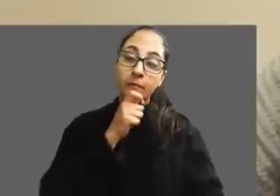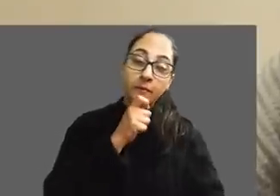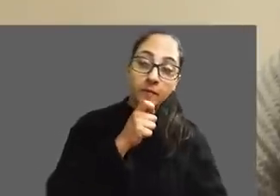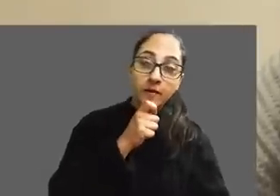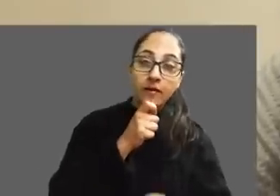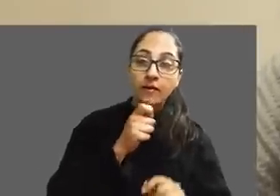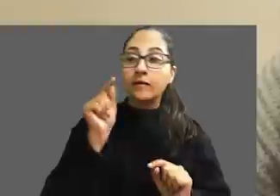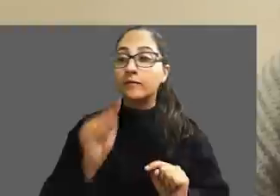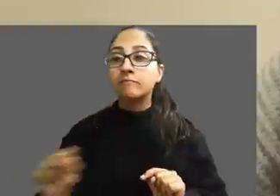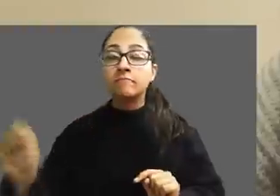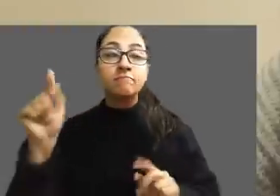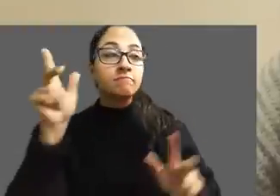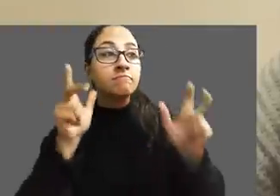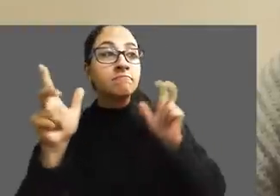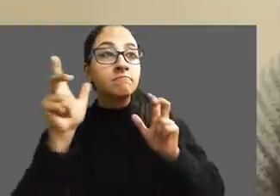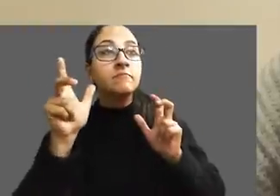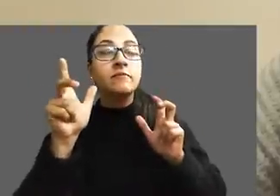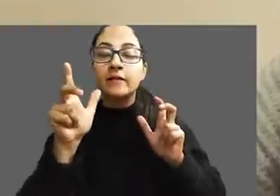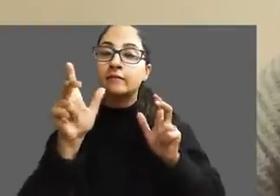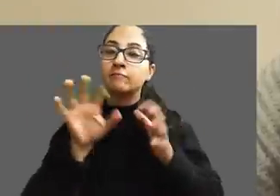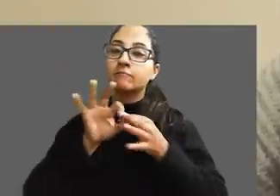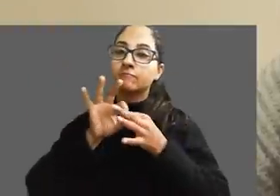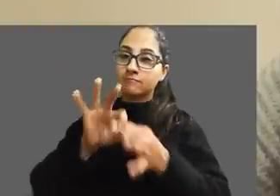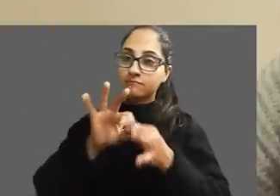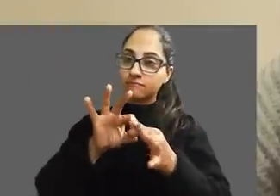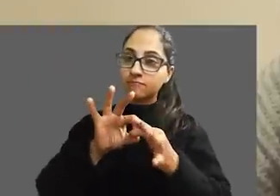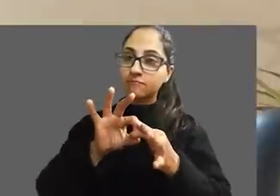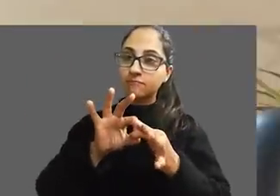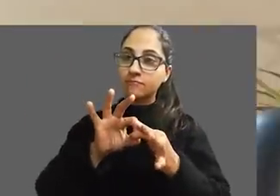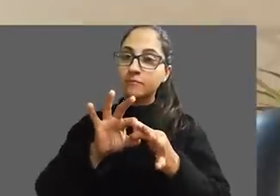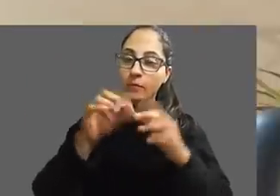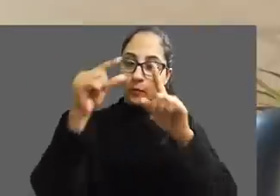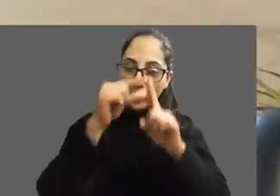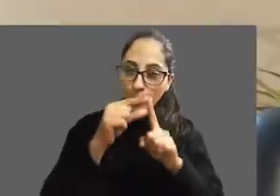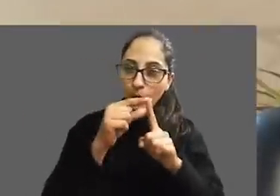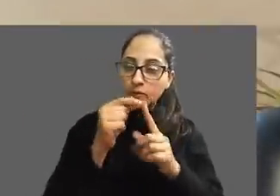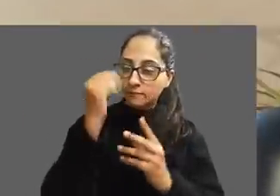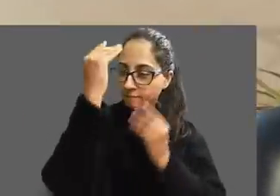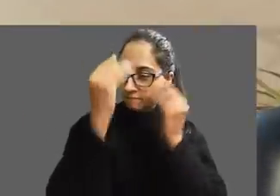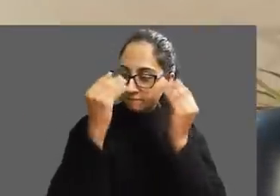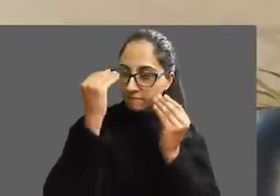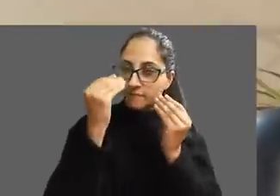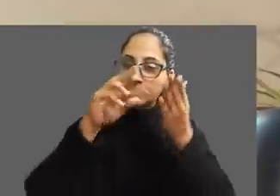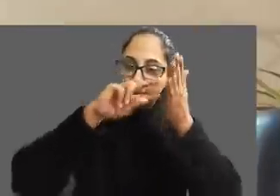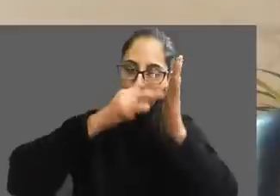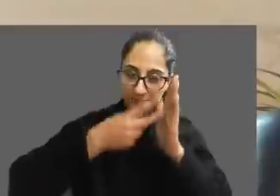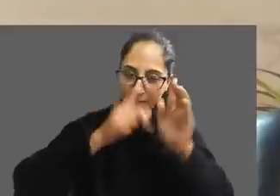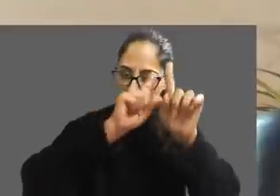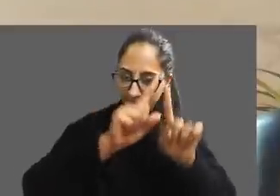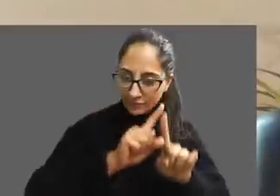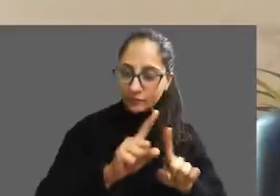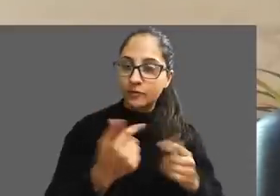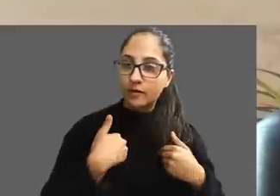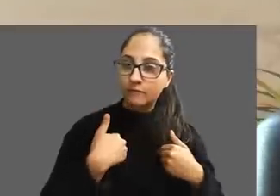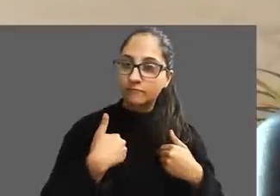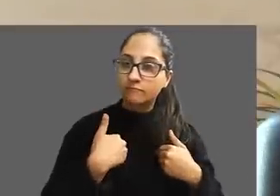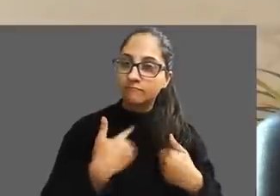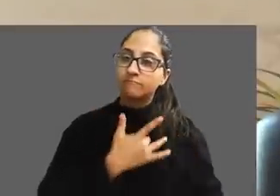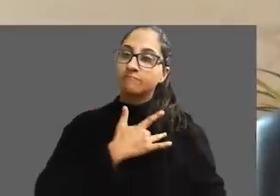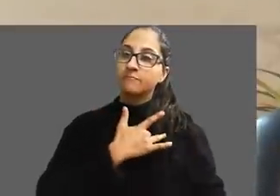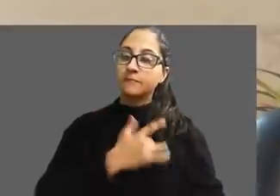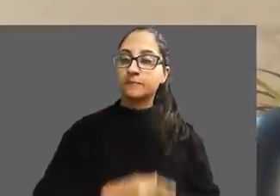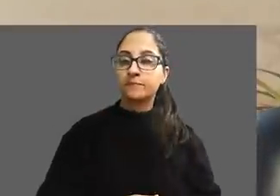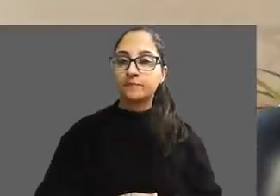recite it, but listen to and contemplate on the Ginan as well. A Qasida that has particular deep meaning for